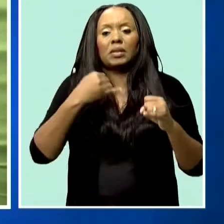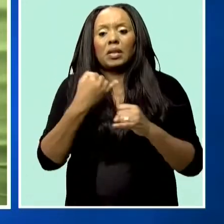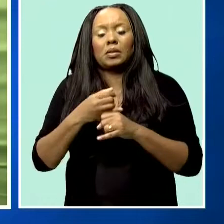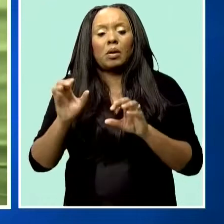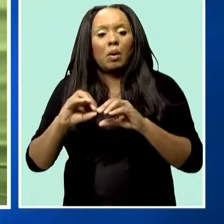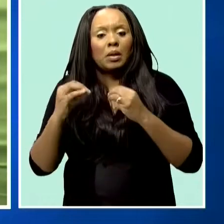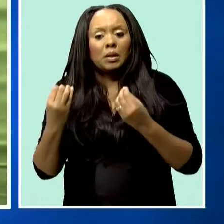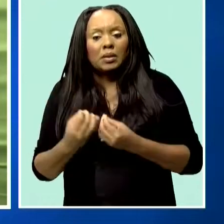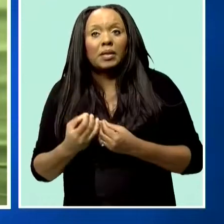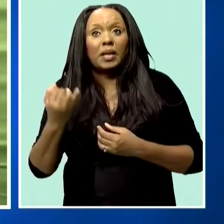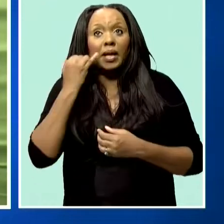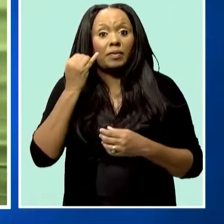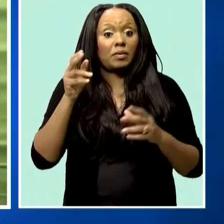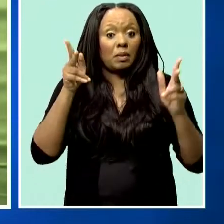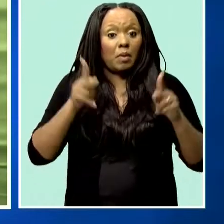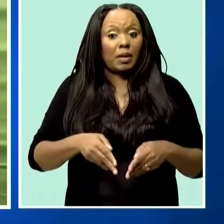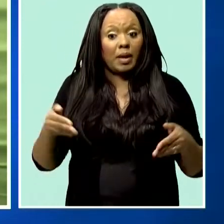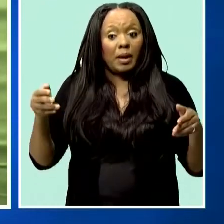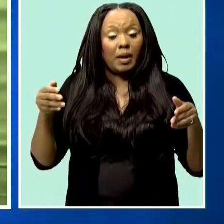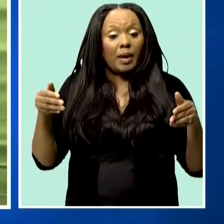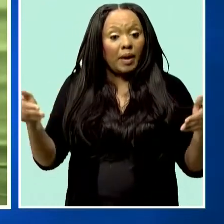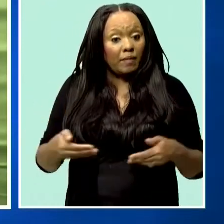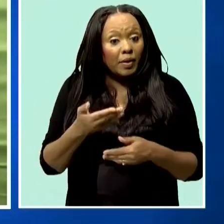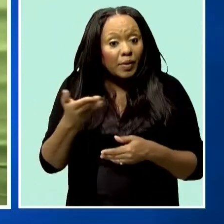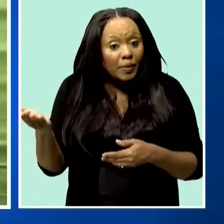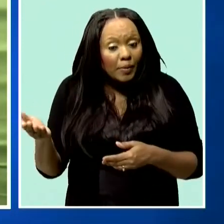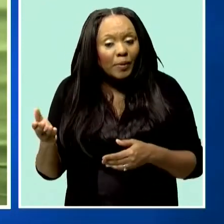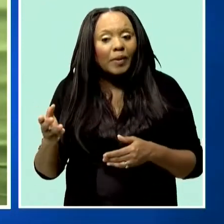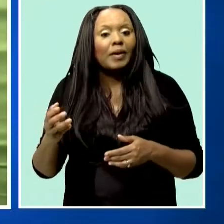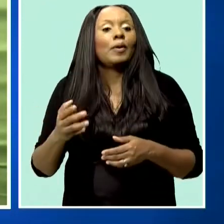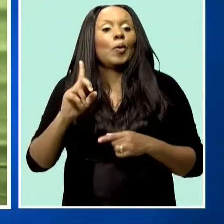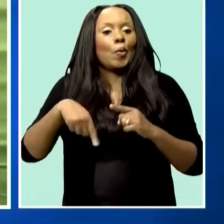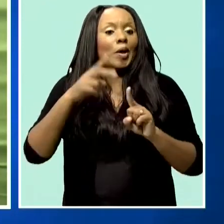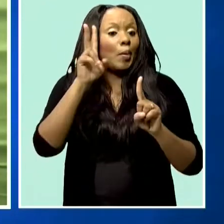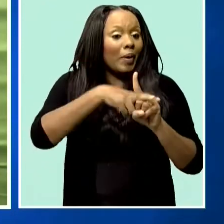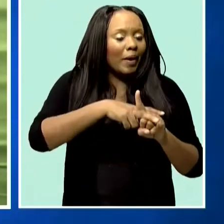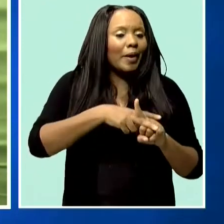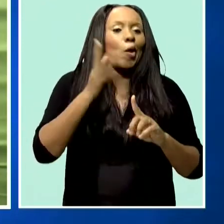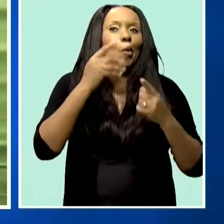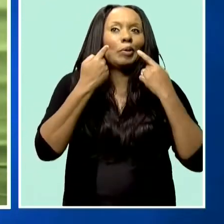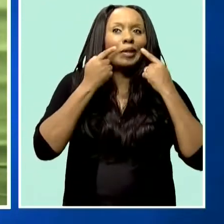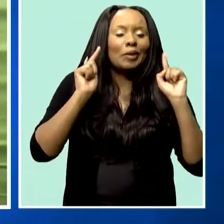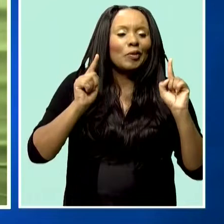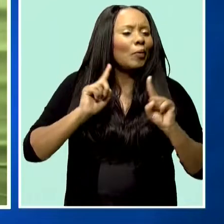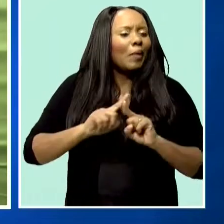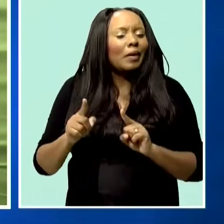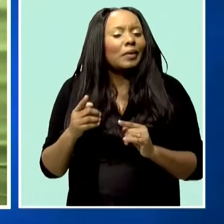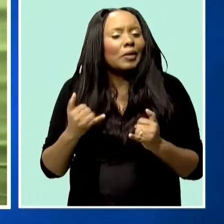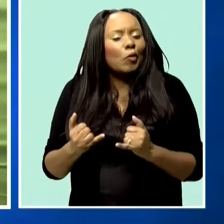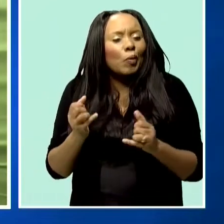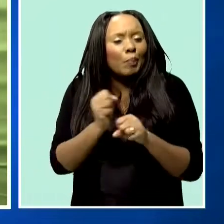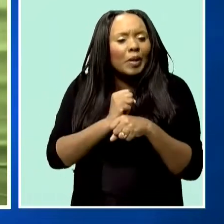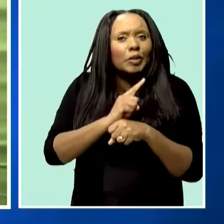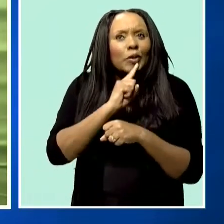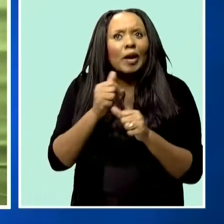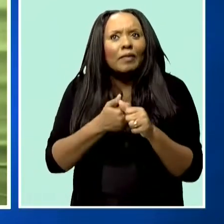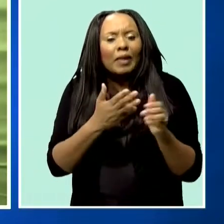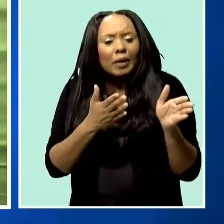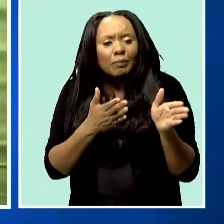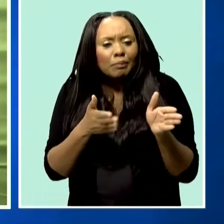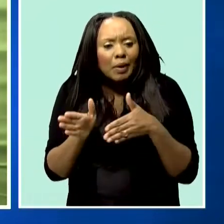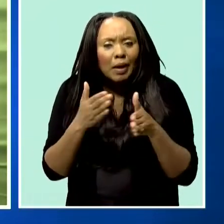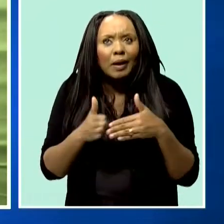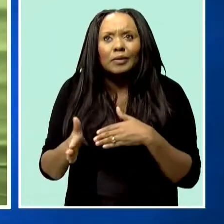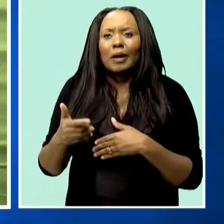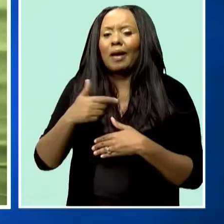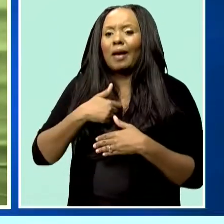invited, then chances are when you play, you can be successful. But until such time, we can't take anything for granted. So, Michelle, I am very pleased to hear